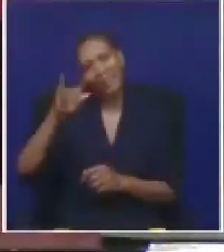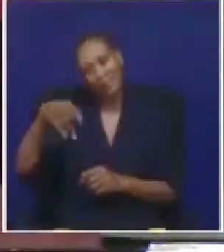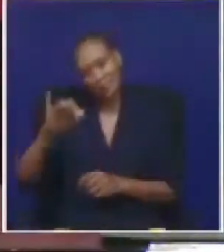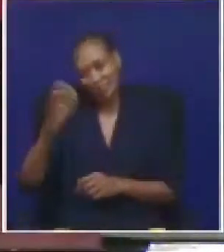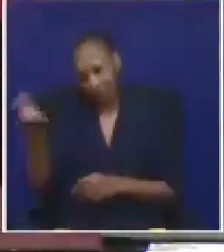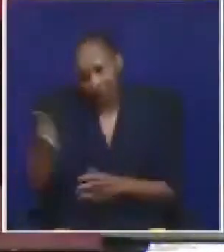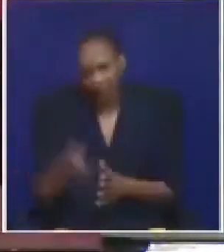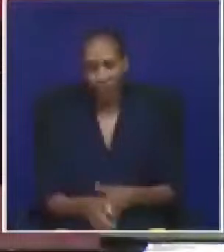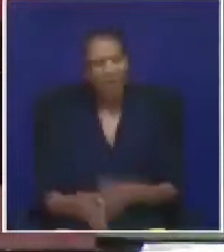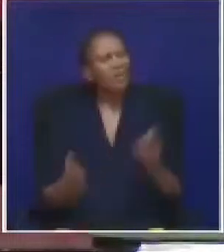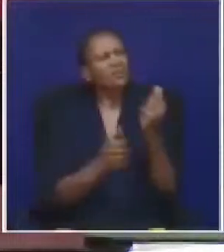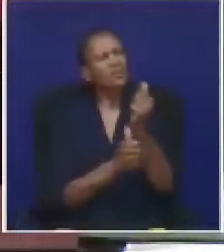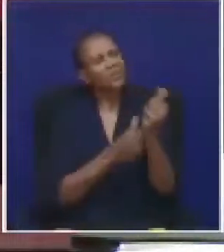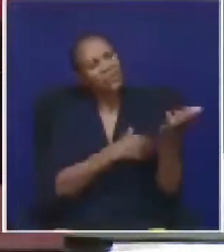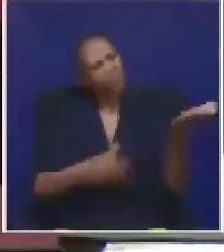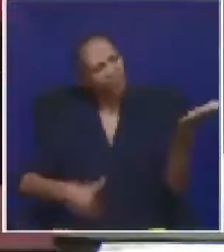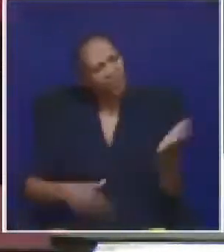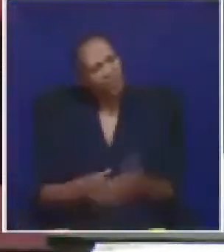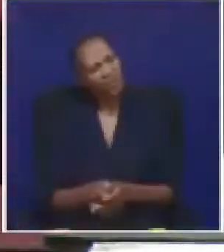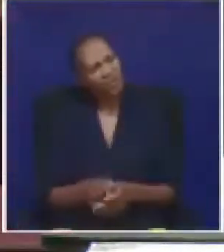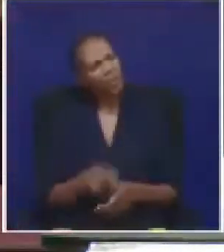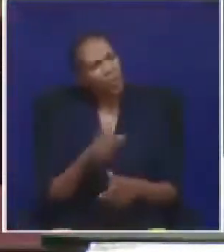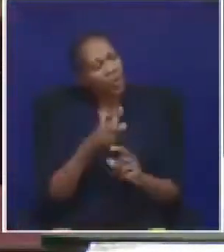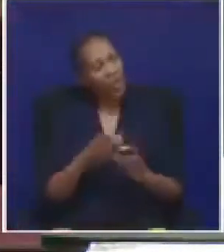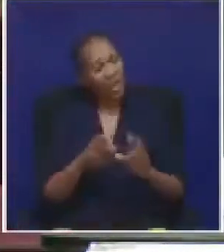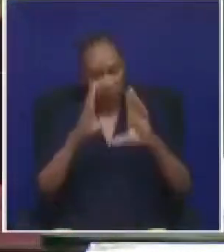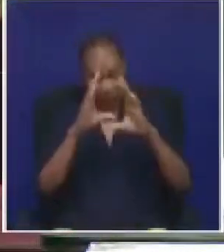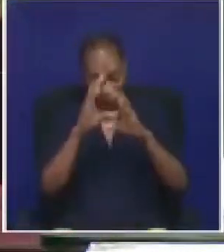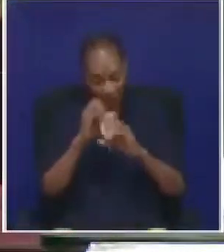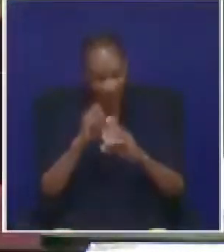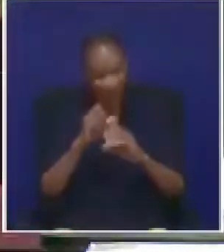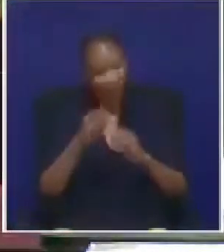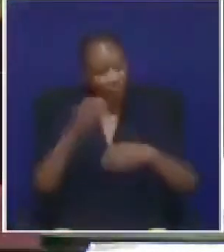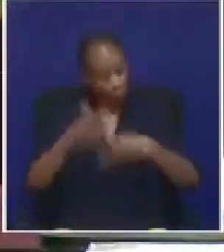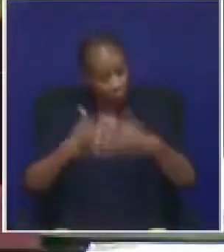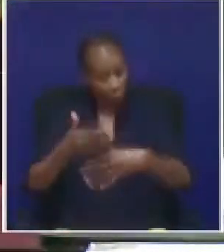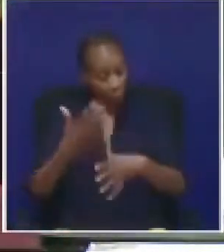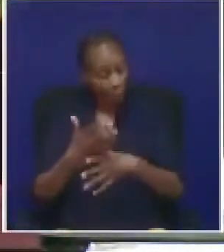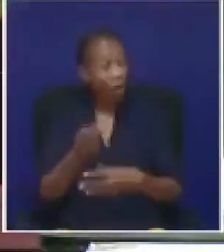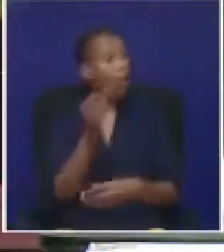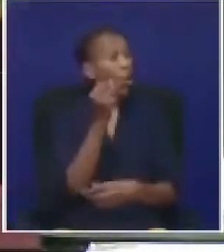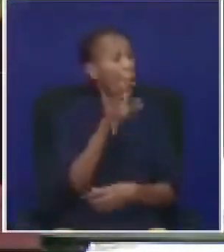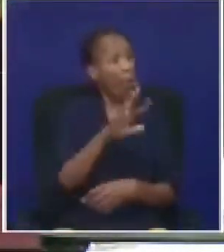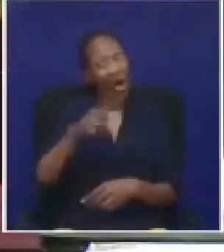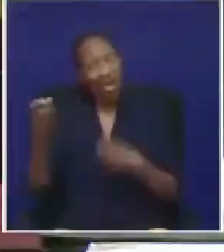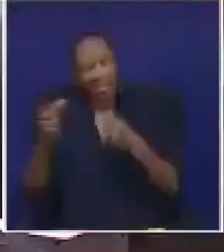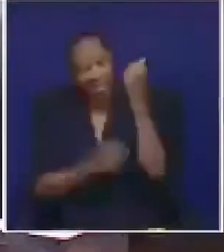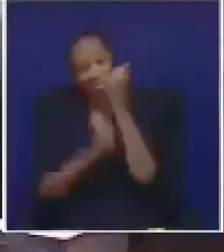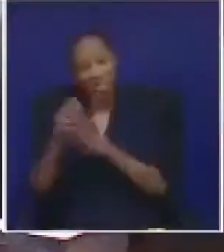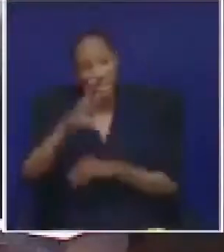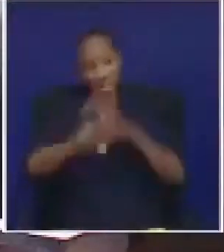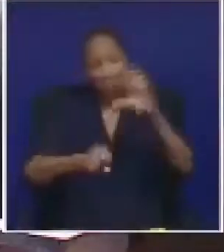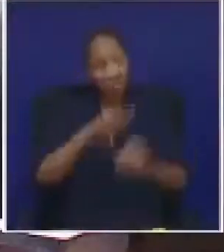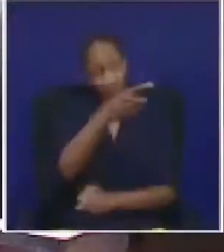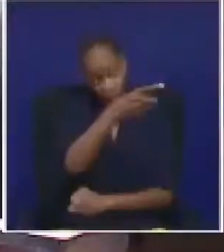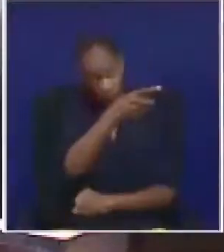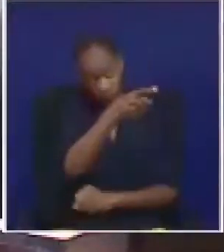Deputy President, are you still radical or have you been captured lately? Order, that's not the point of order.